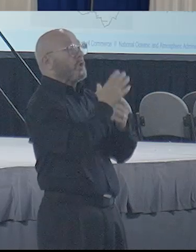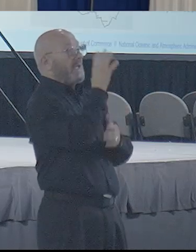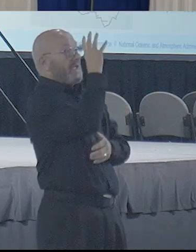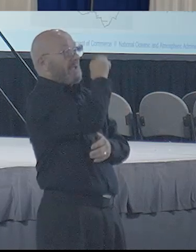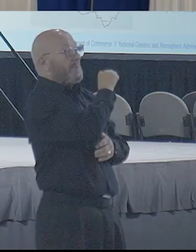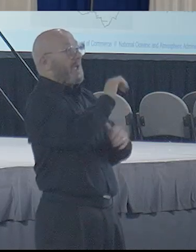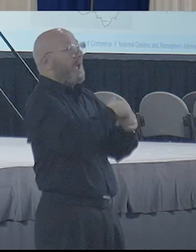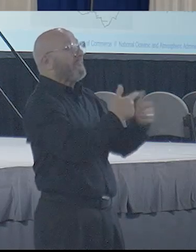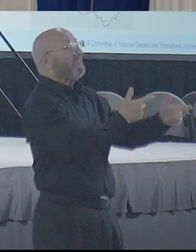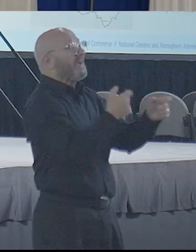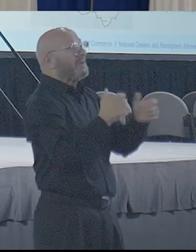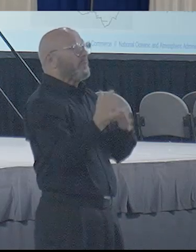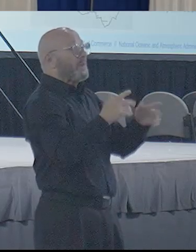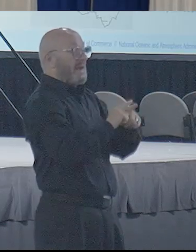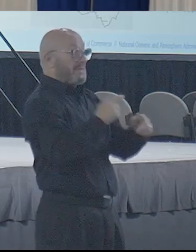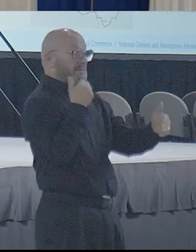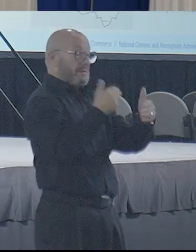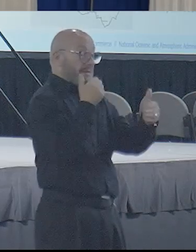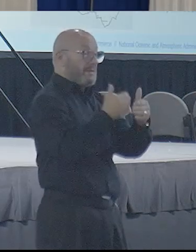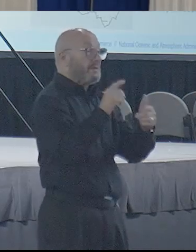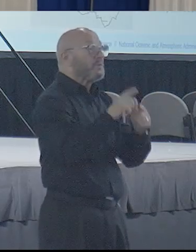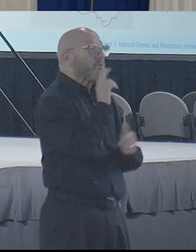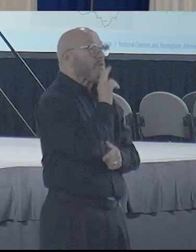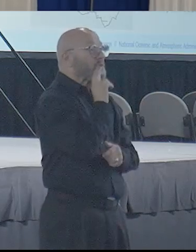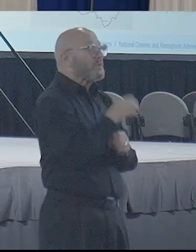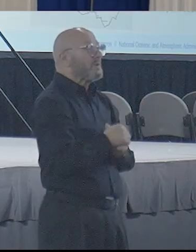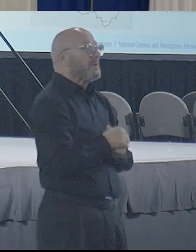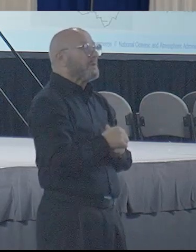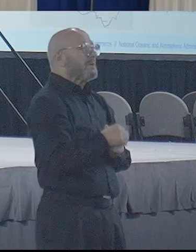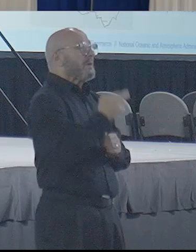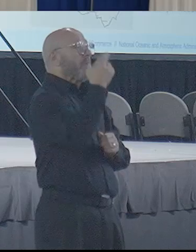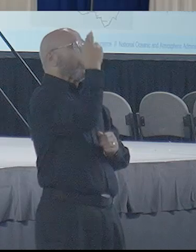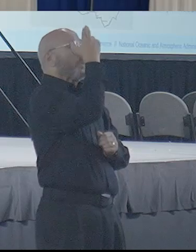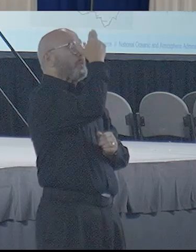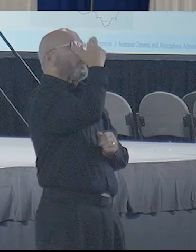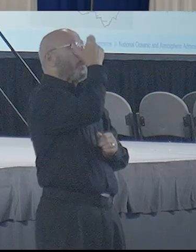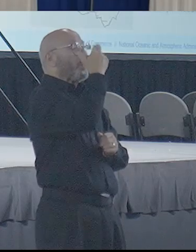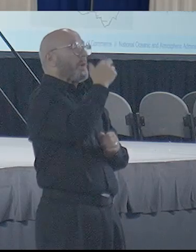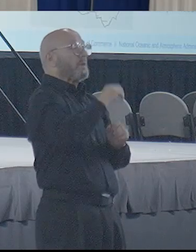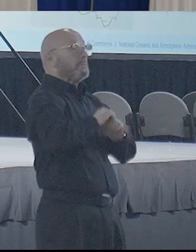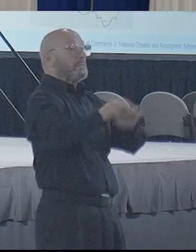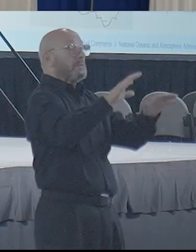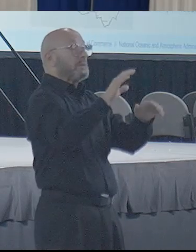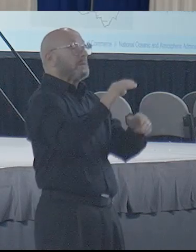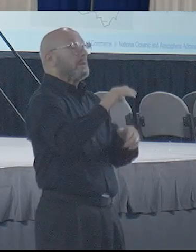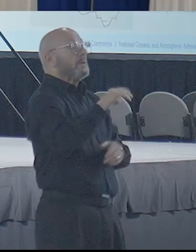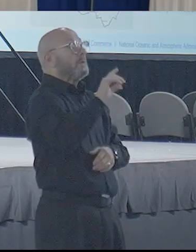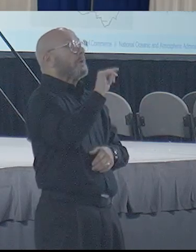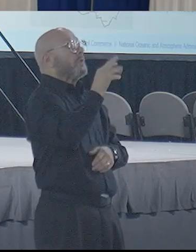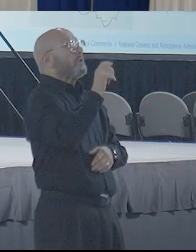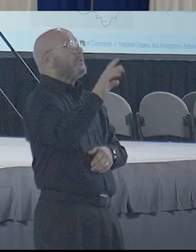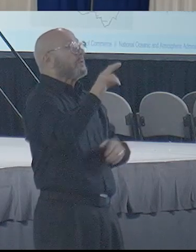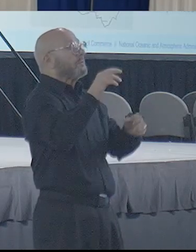speeds as it approached Houston. And part of the reason why the office issued a destructive severe thunderstorm warning, and what's different about